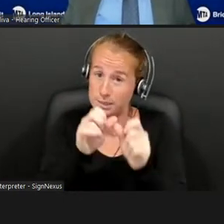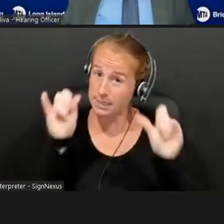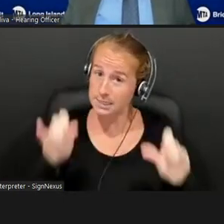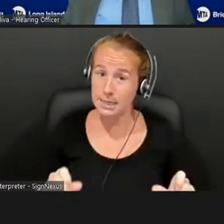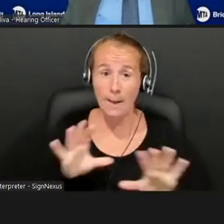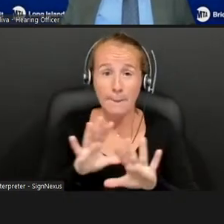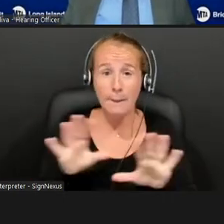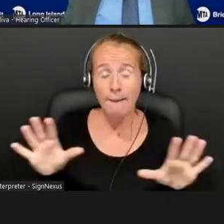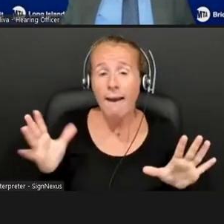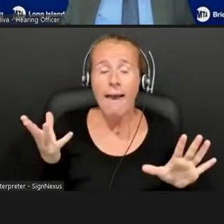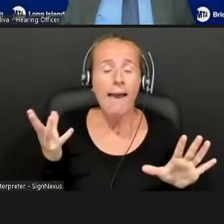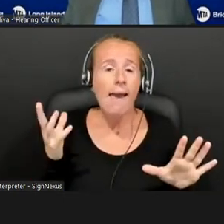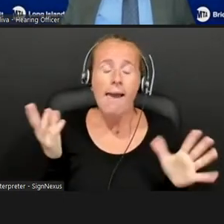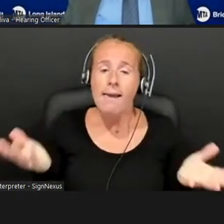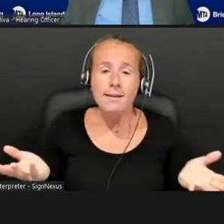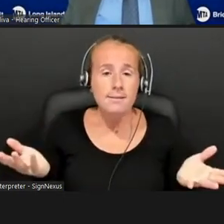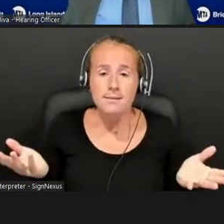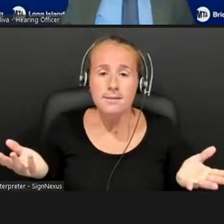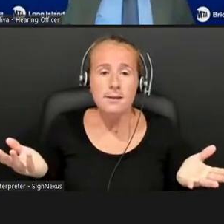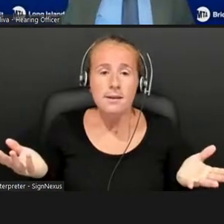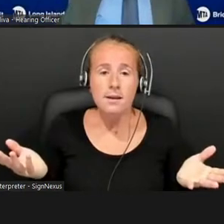and uh